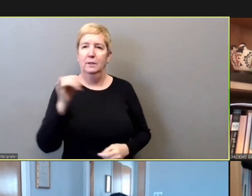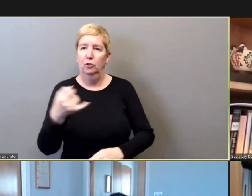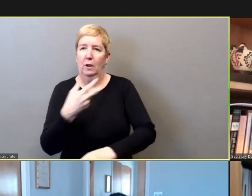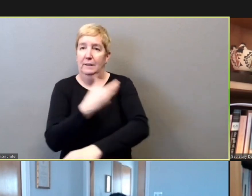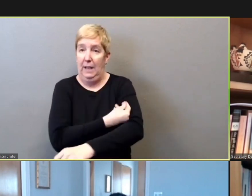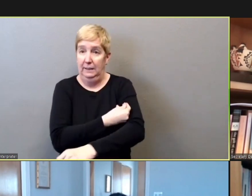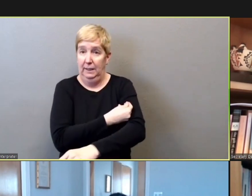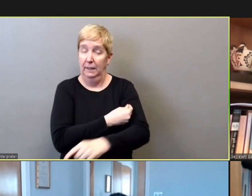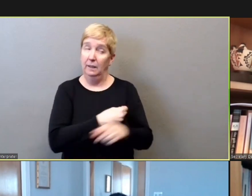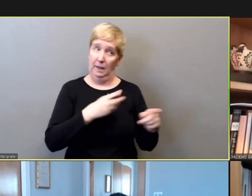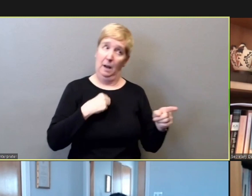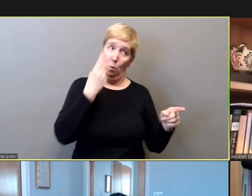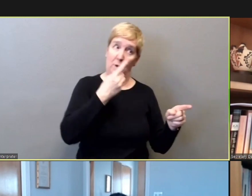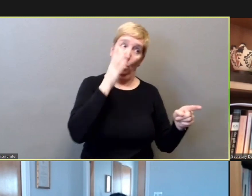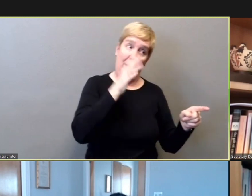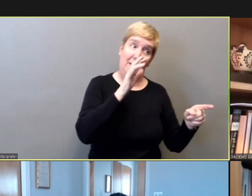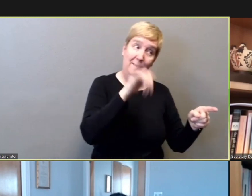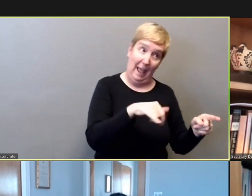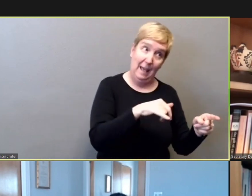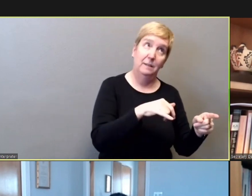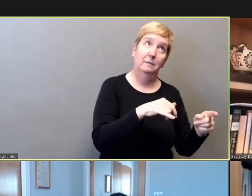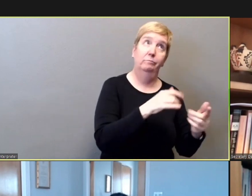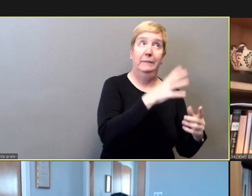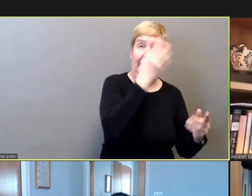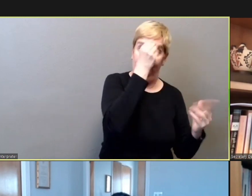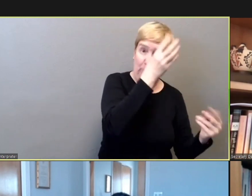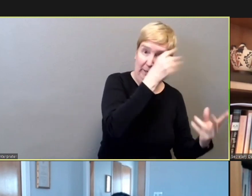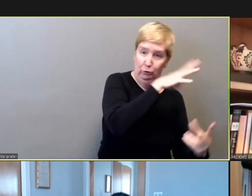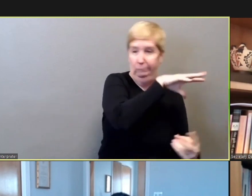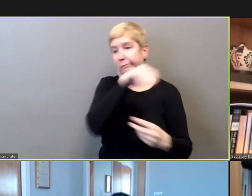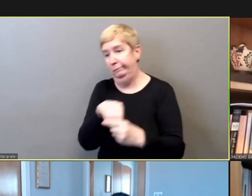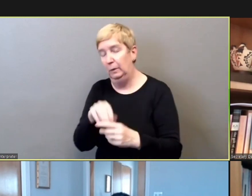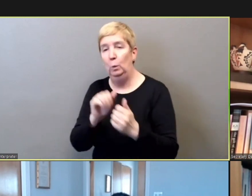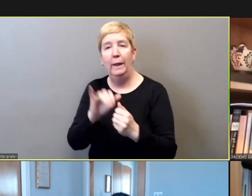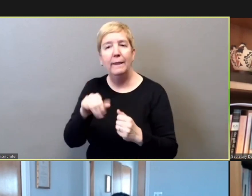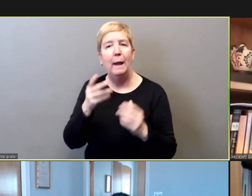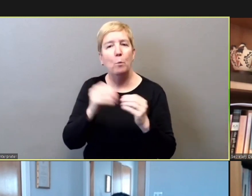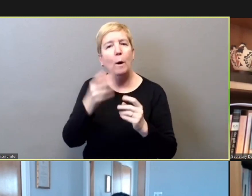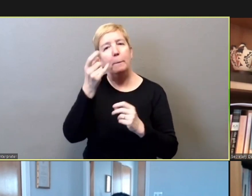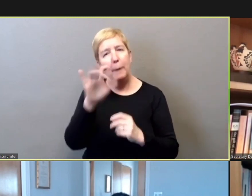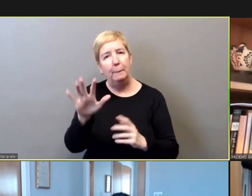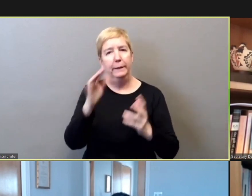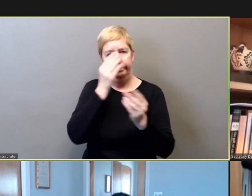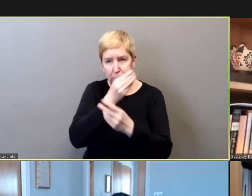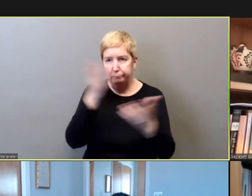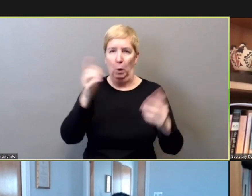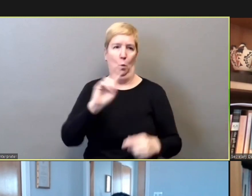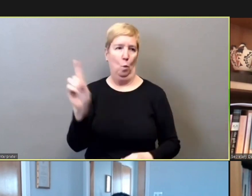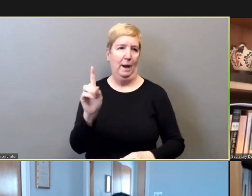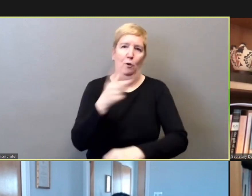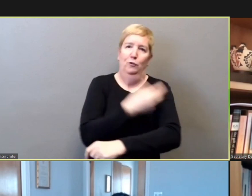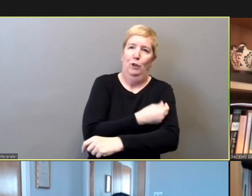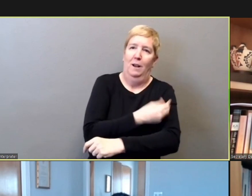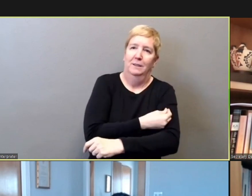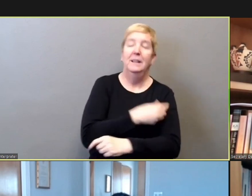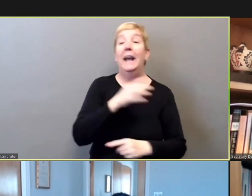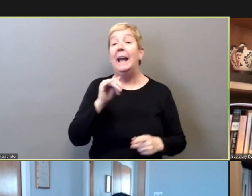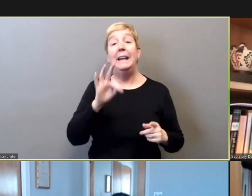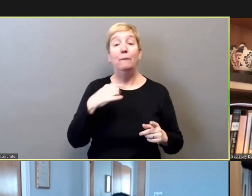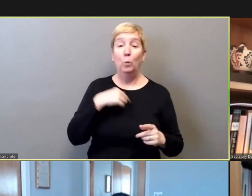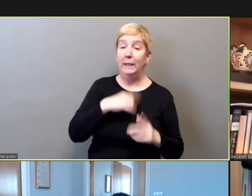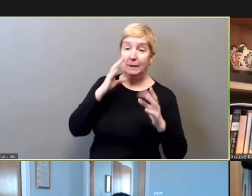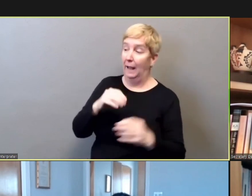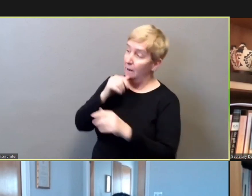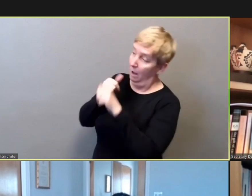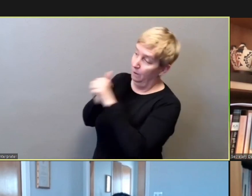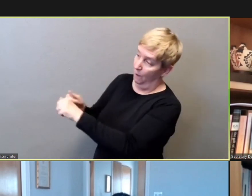be becoming part of the vaccine dashboard and public information, and if so, and if not, why not? And then